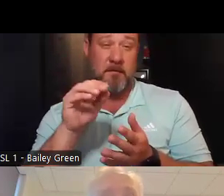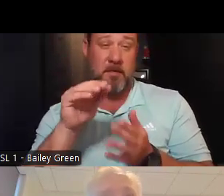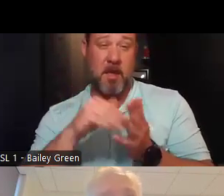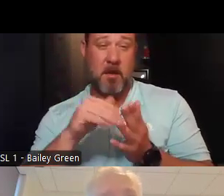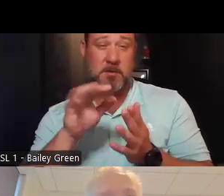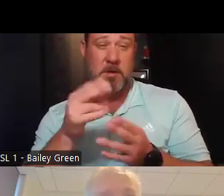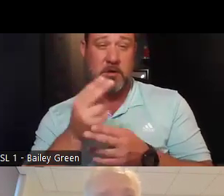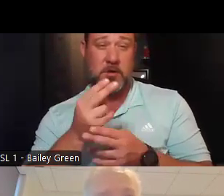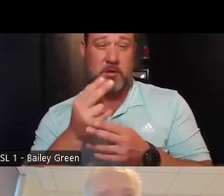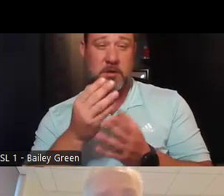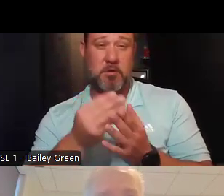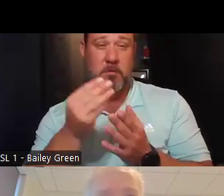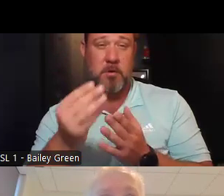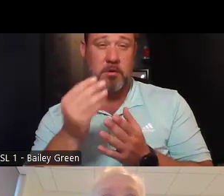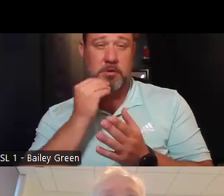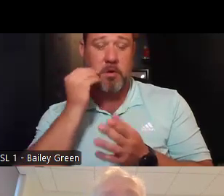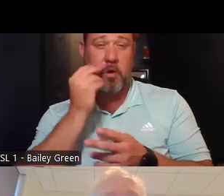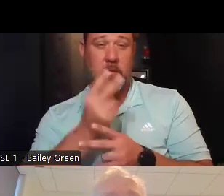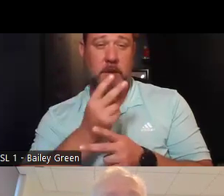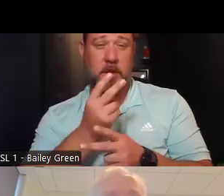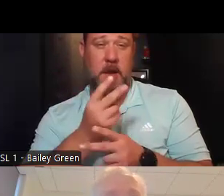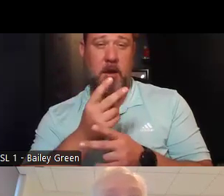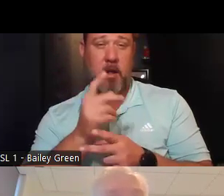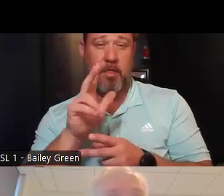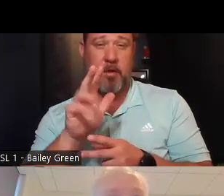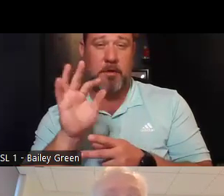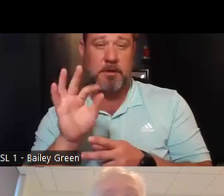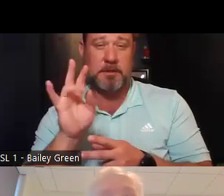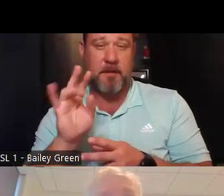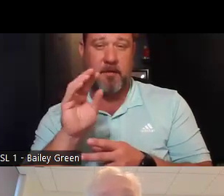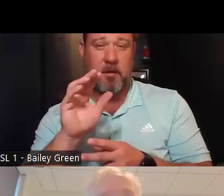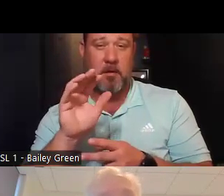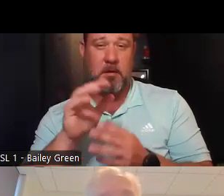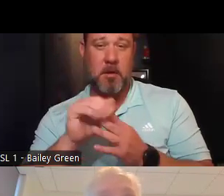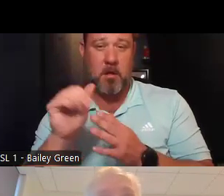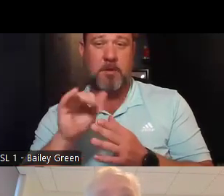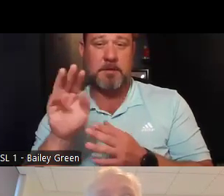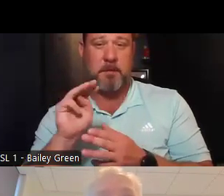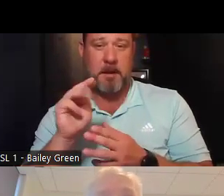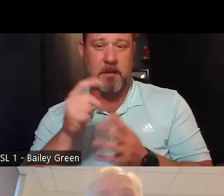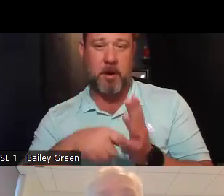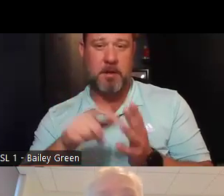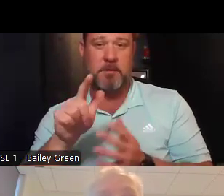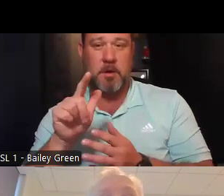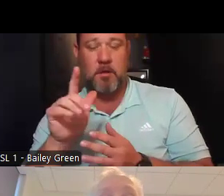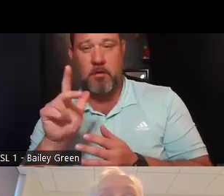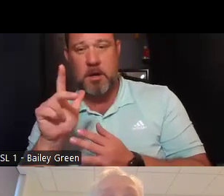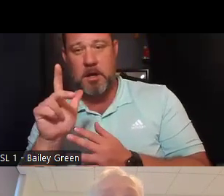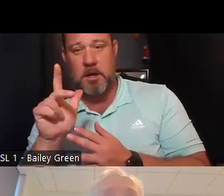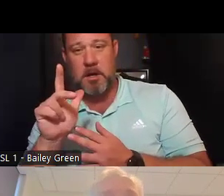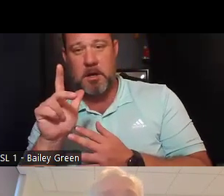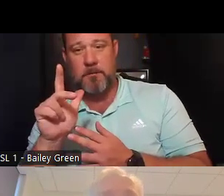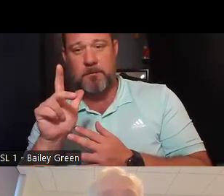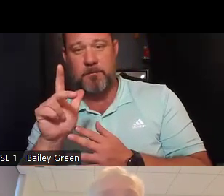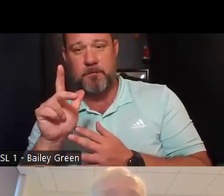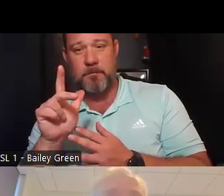and use it to purchase home care at $37 per hour, which is the median price in California in 2023, that